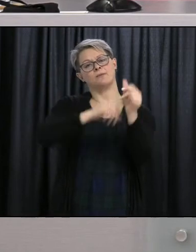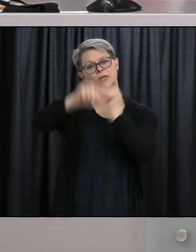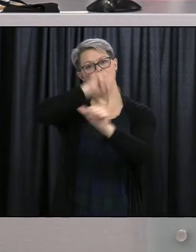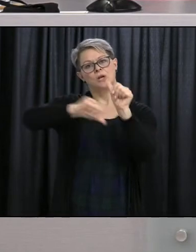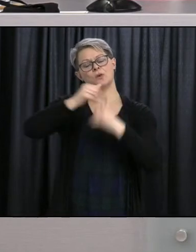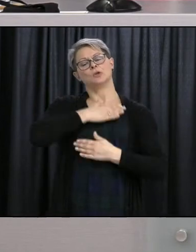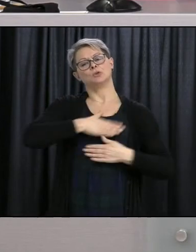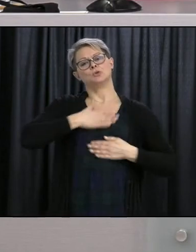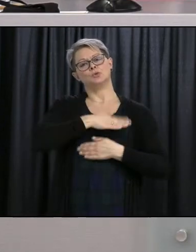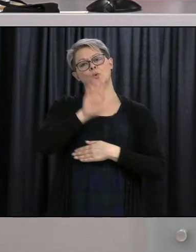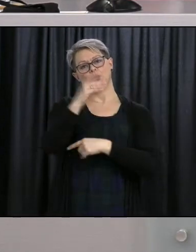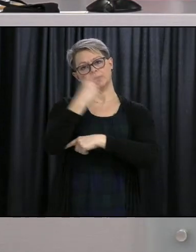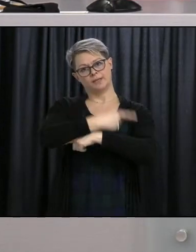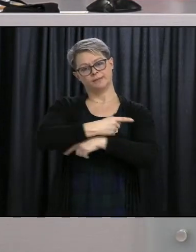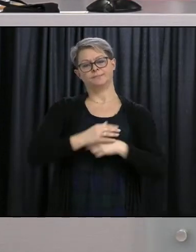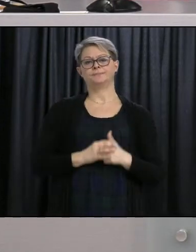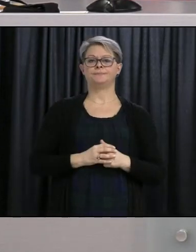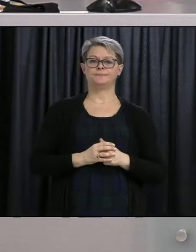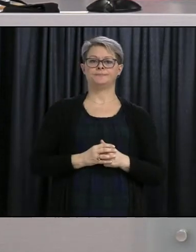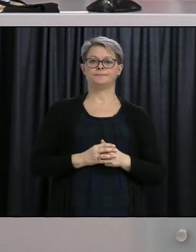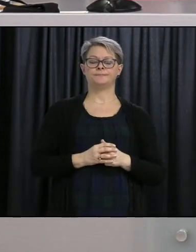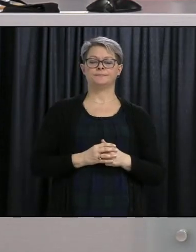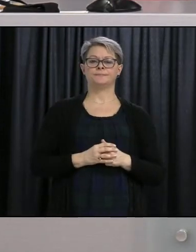the rest of your day.